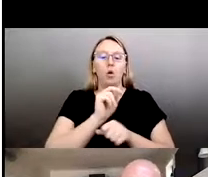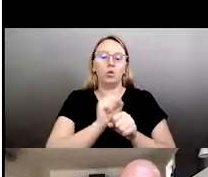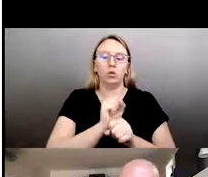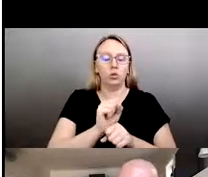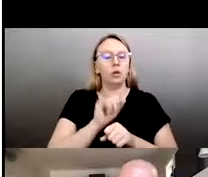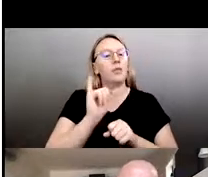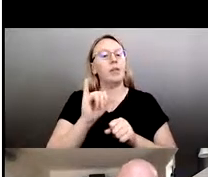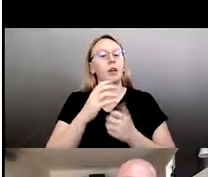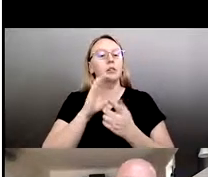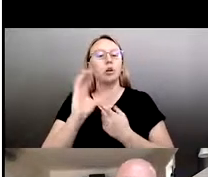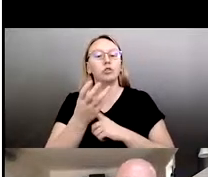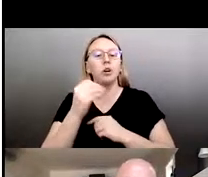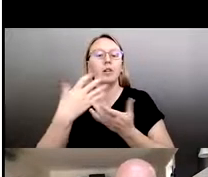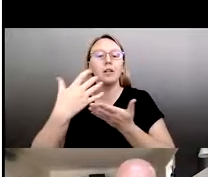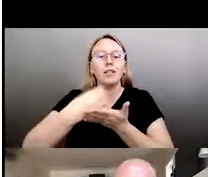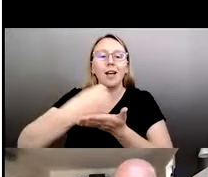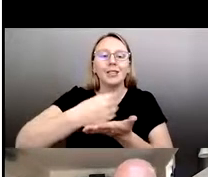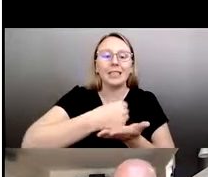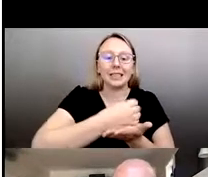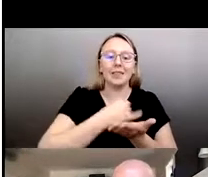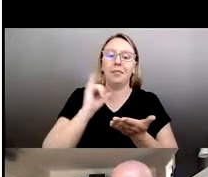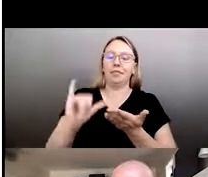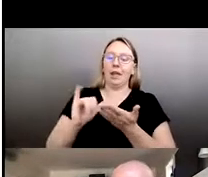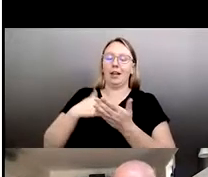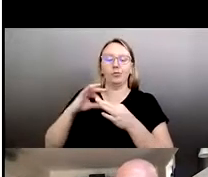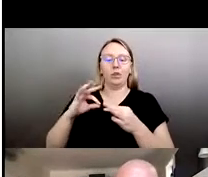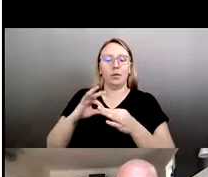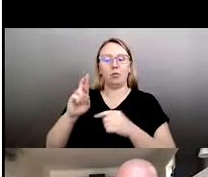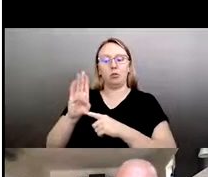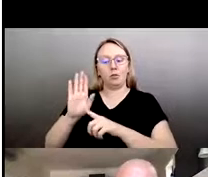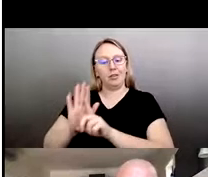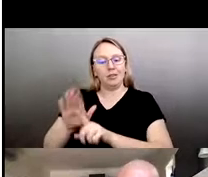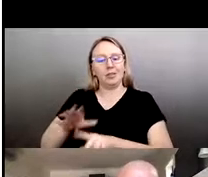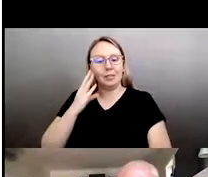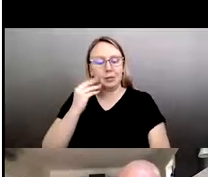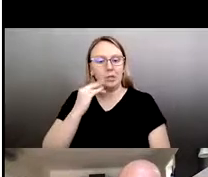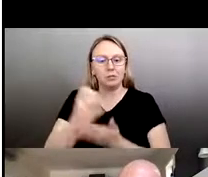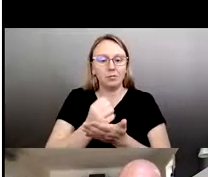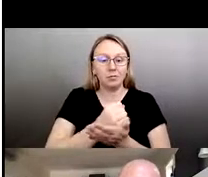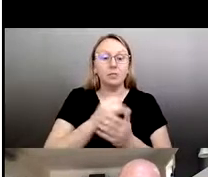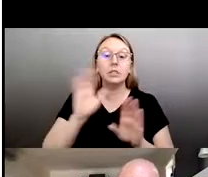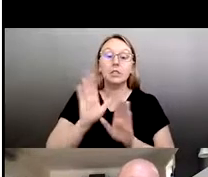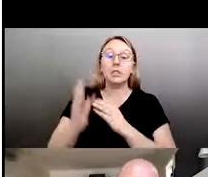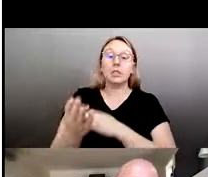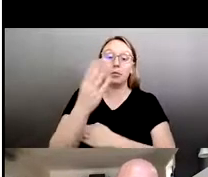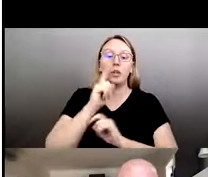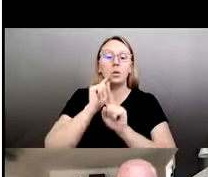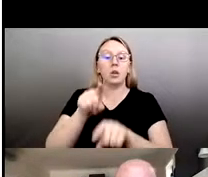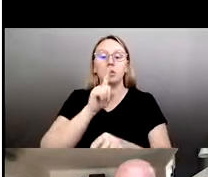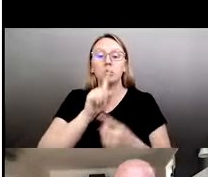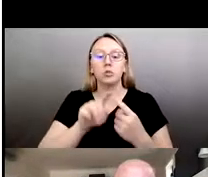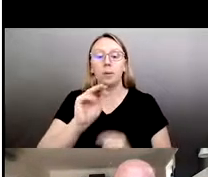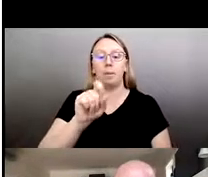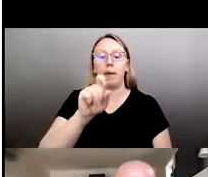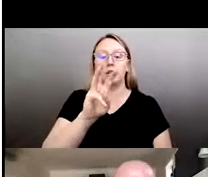of collecting that Roger came from that I spoke about. Almost every Sunday morning, they would go sometimes together to the Maxwell Street Market, which